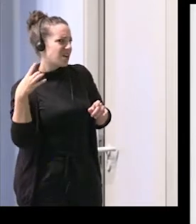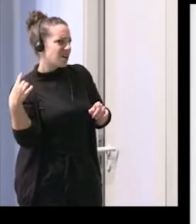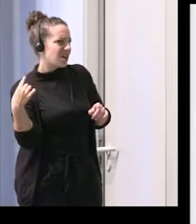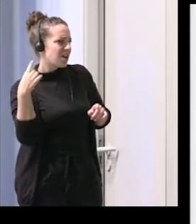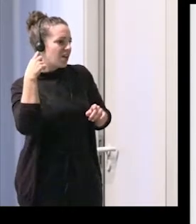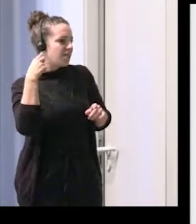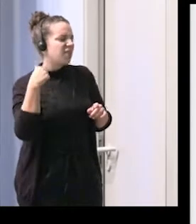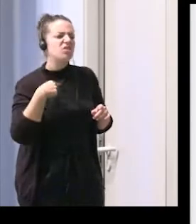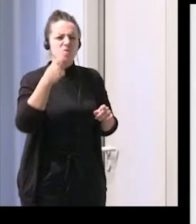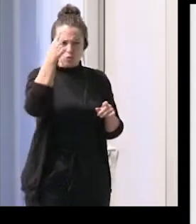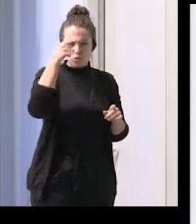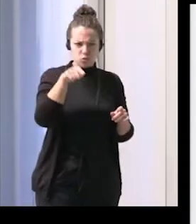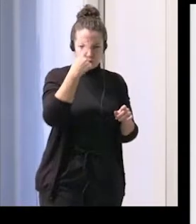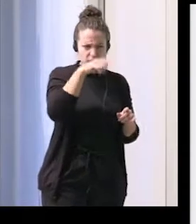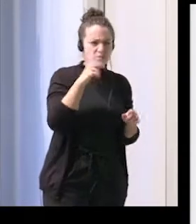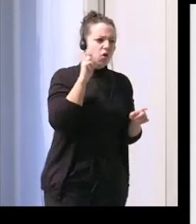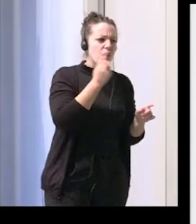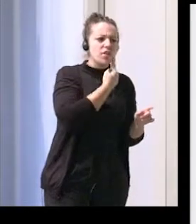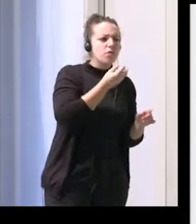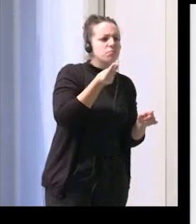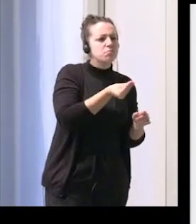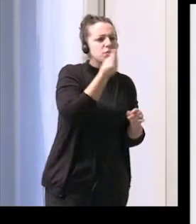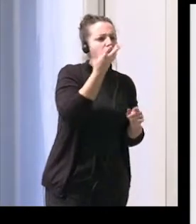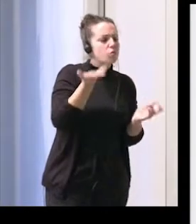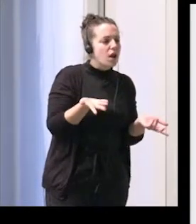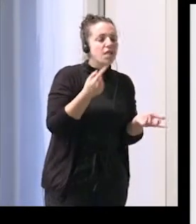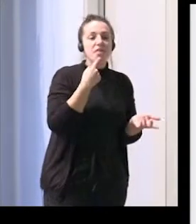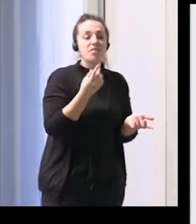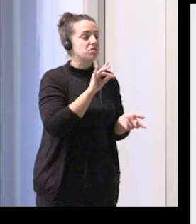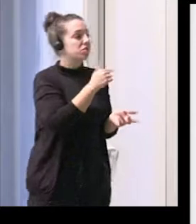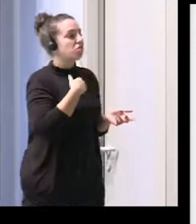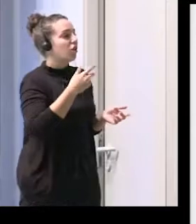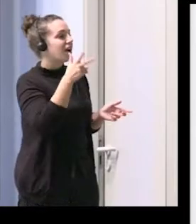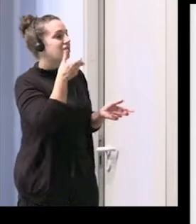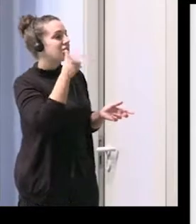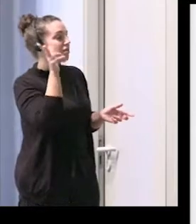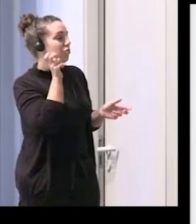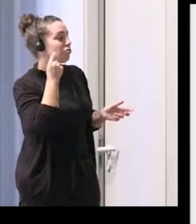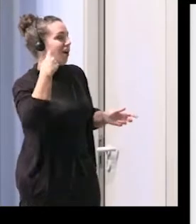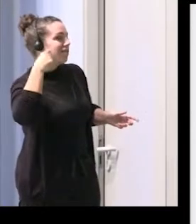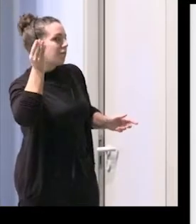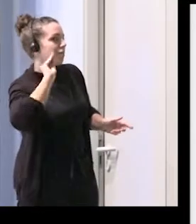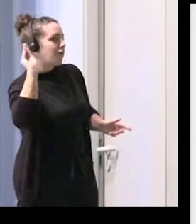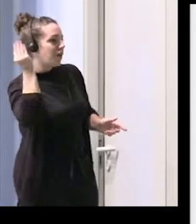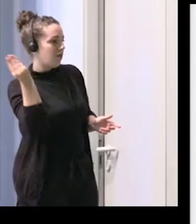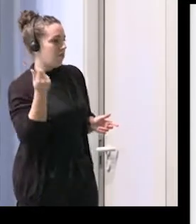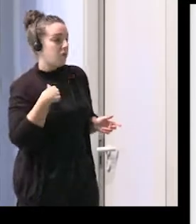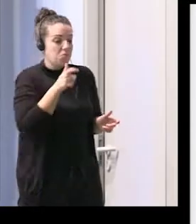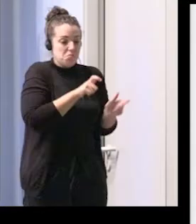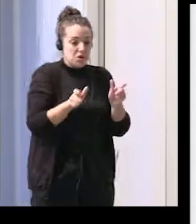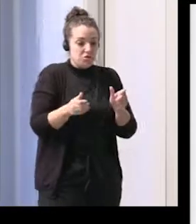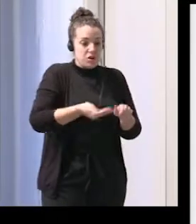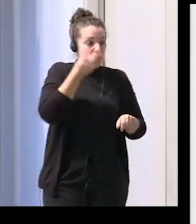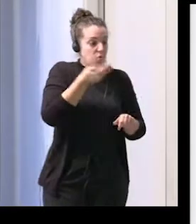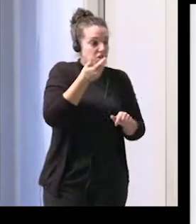ear." And it struck me that normal hearing people, we don't know which ear we're